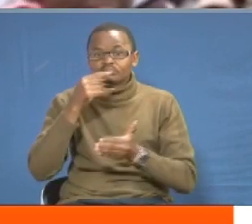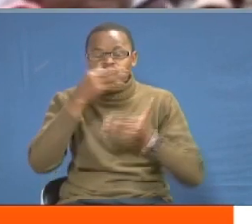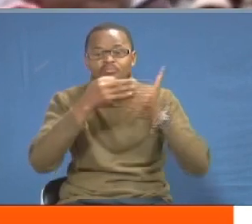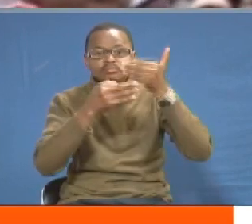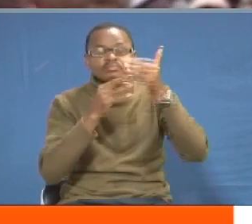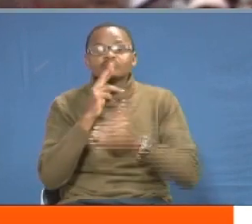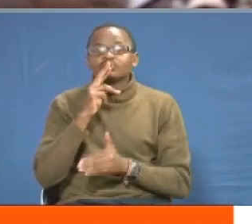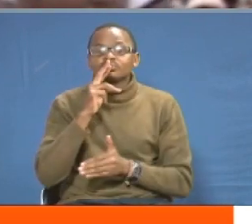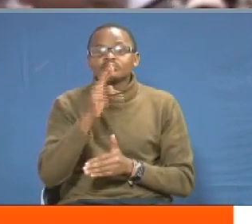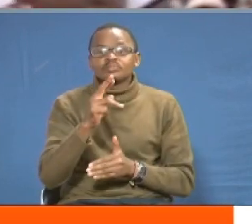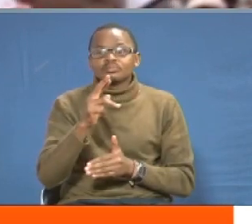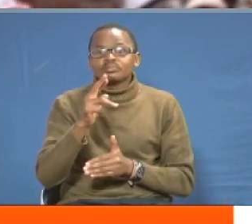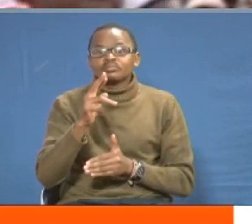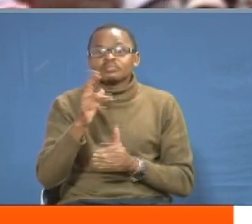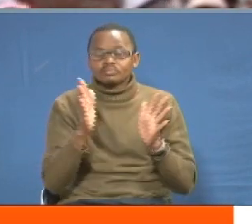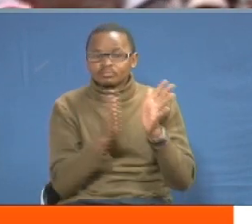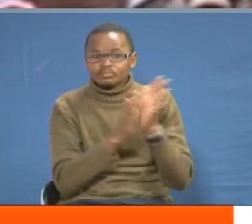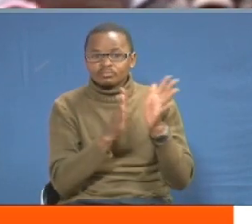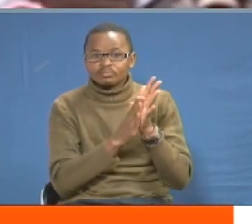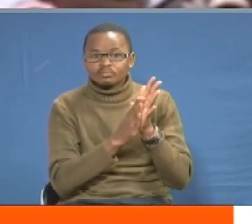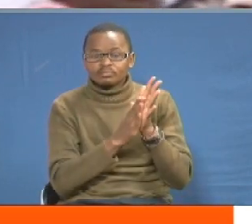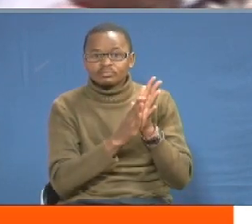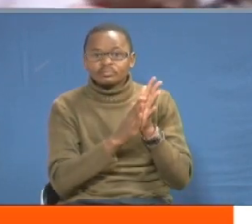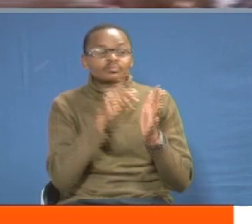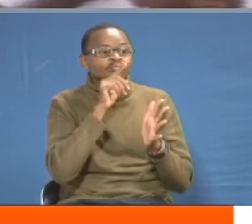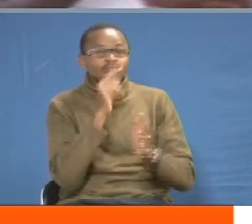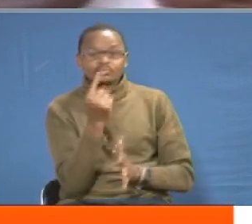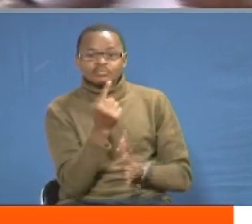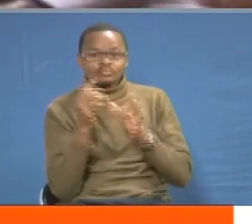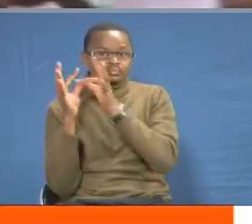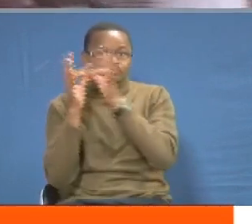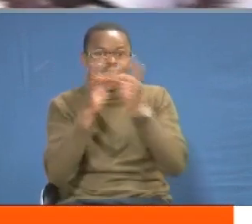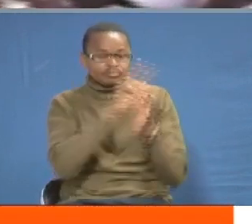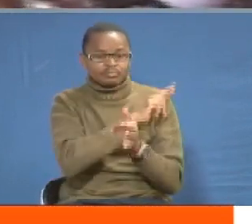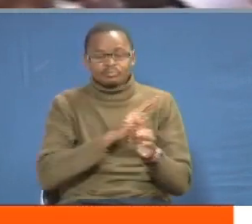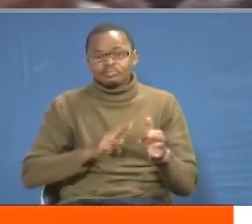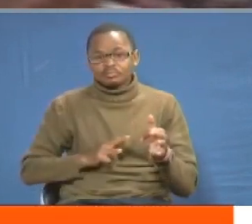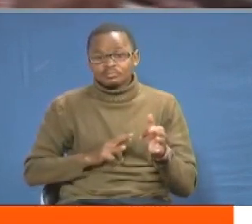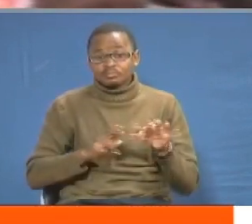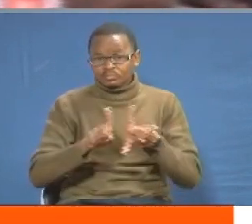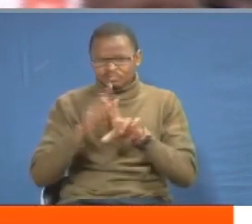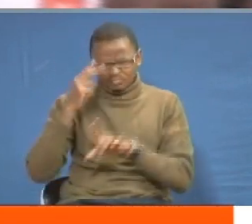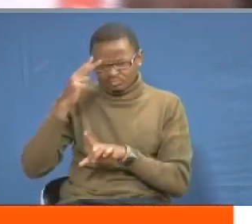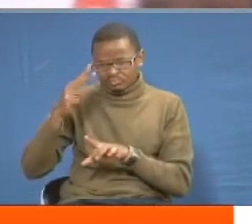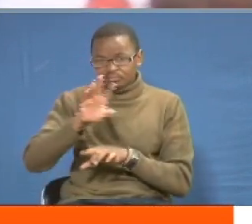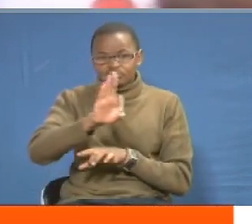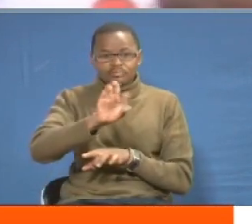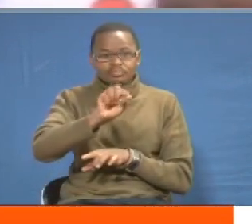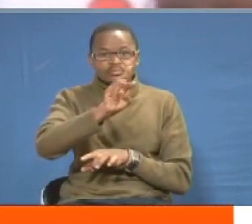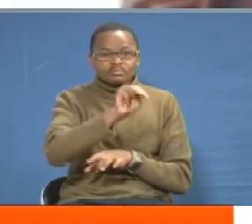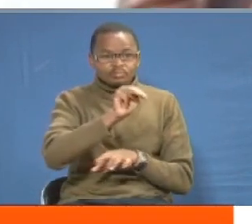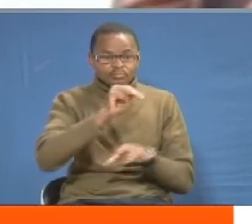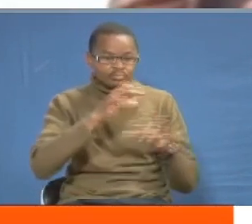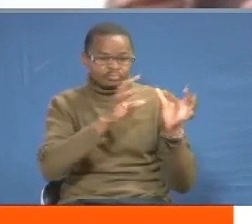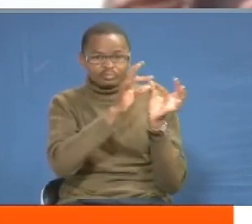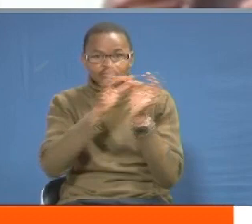they are structures that are hailed under patriarchy, under custom, under religion. And so looking at FGM,